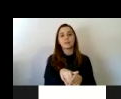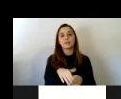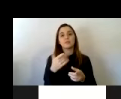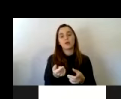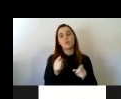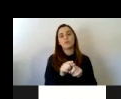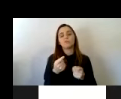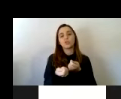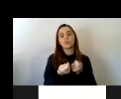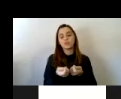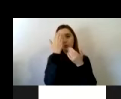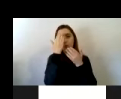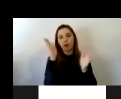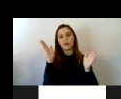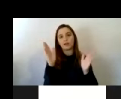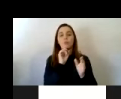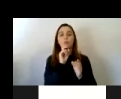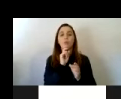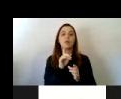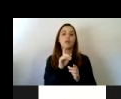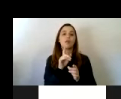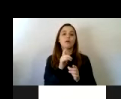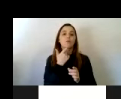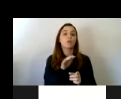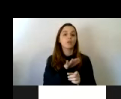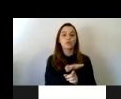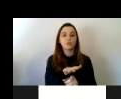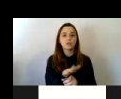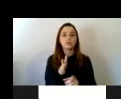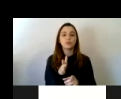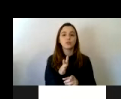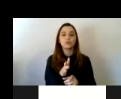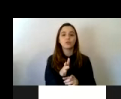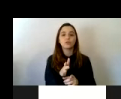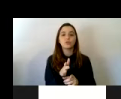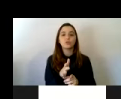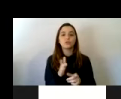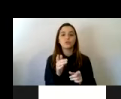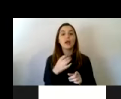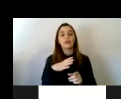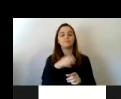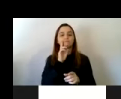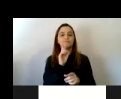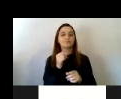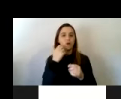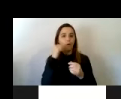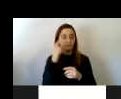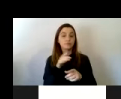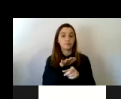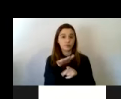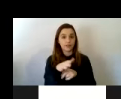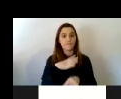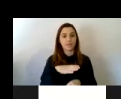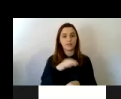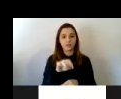can influence, they can advocate for themselves, and this will create the participation, and this can be influence